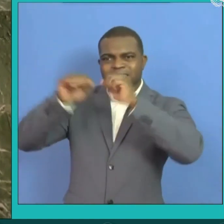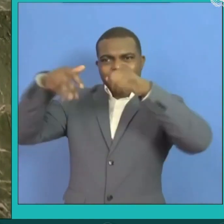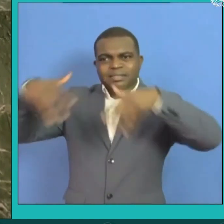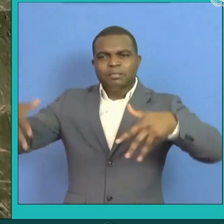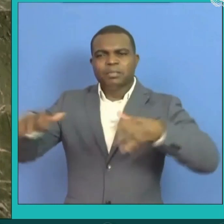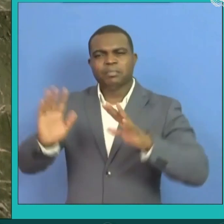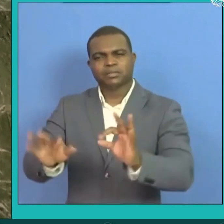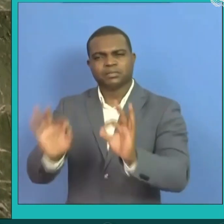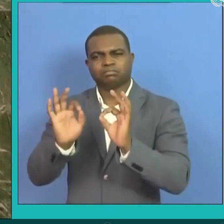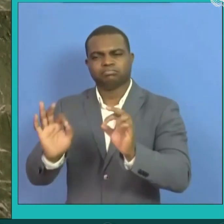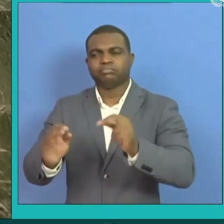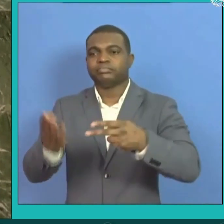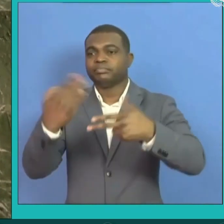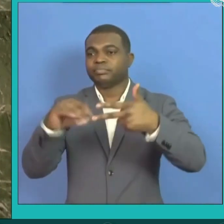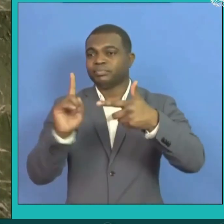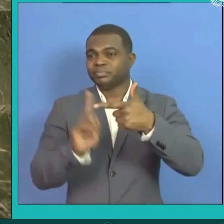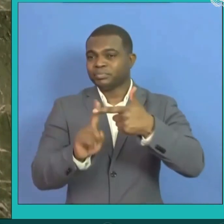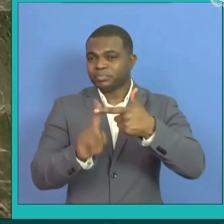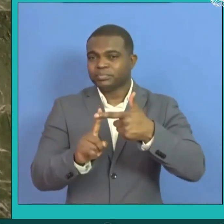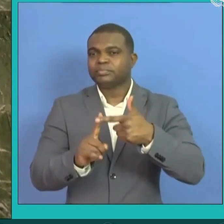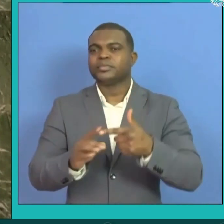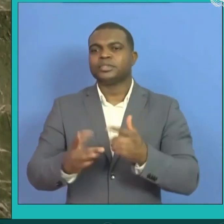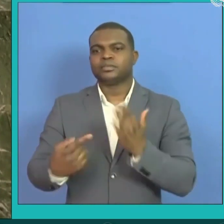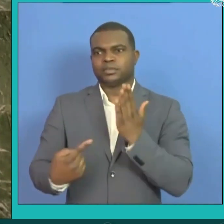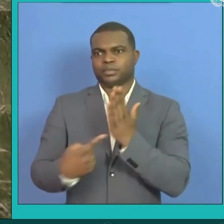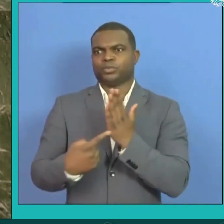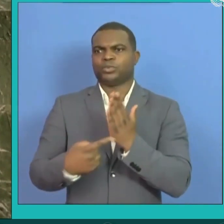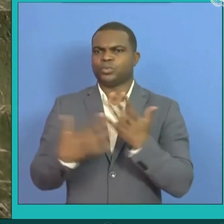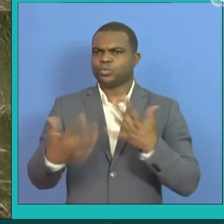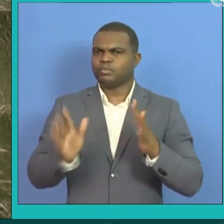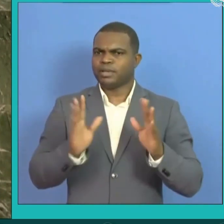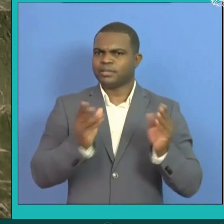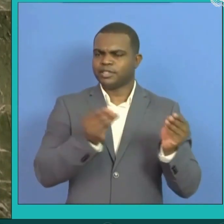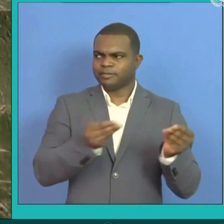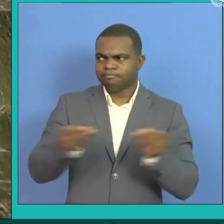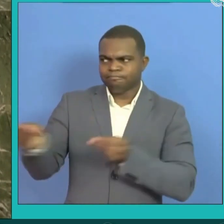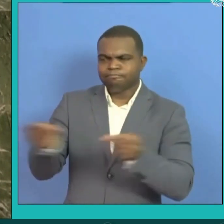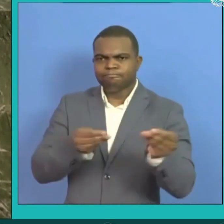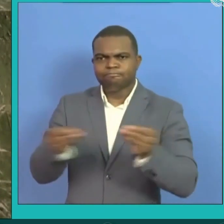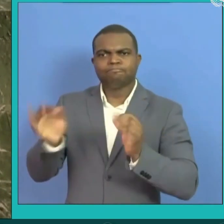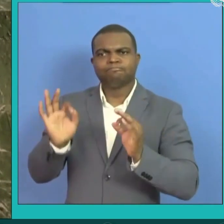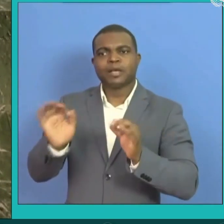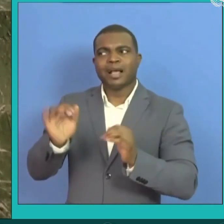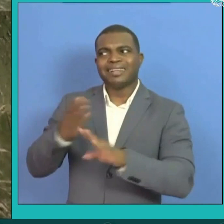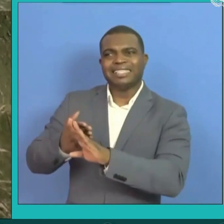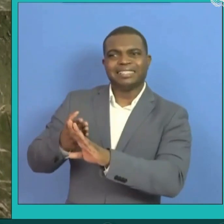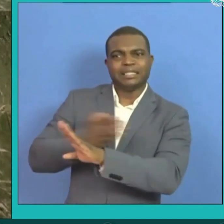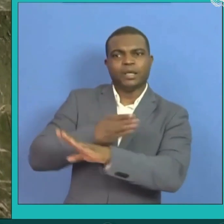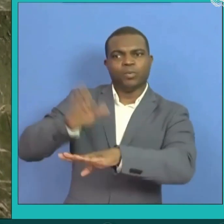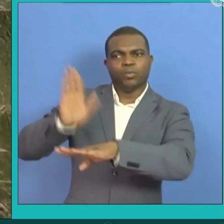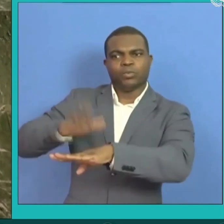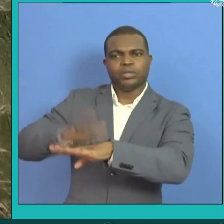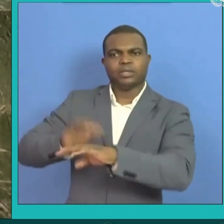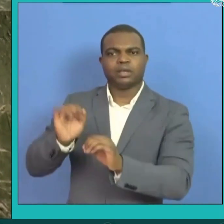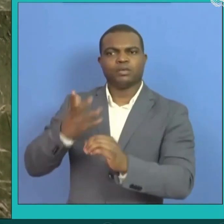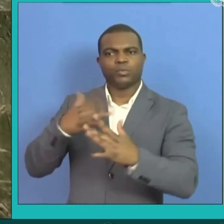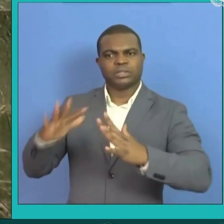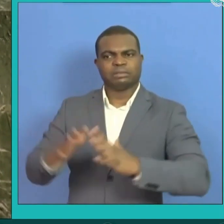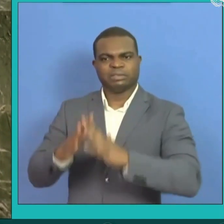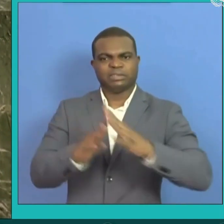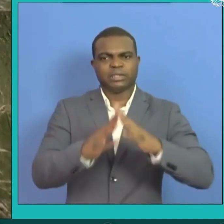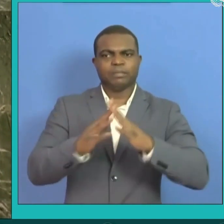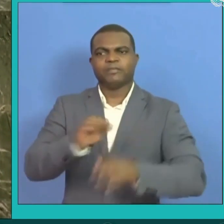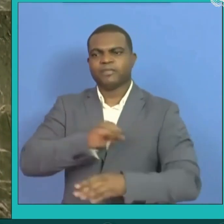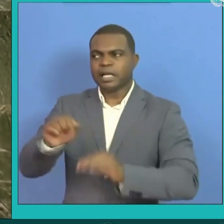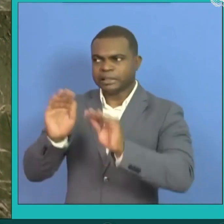This includes building up emergency broadcasting and alert systems and ensuring that people know what to do in the